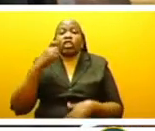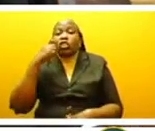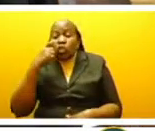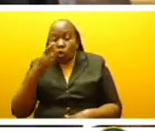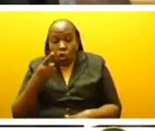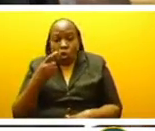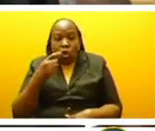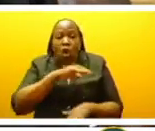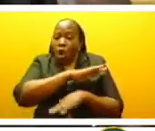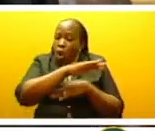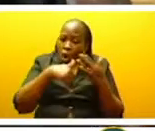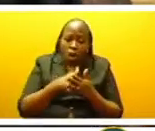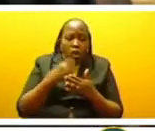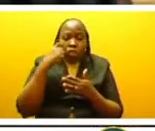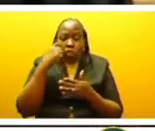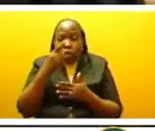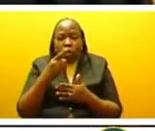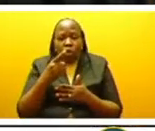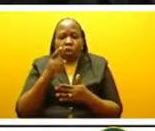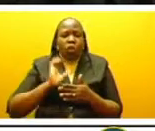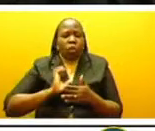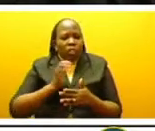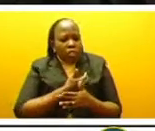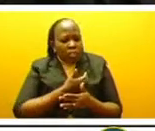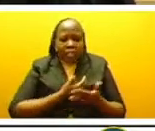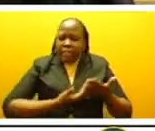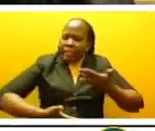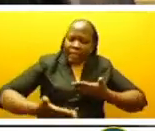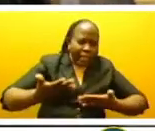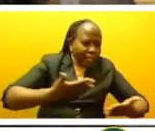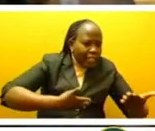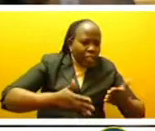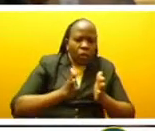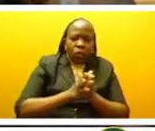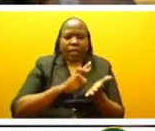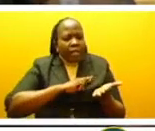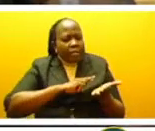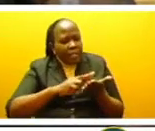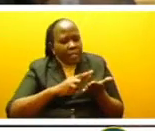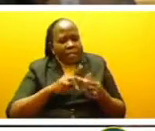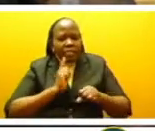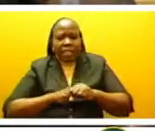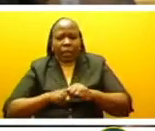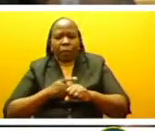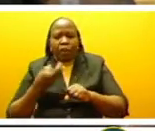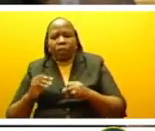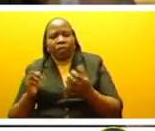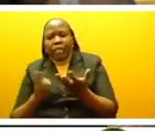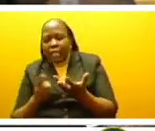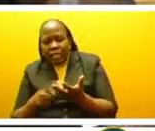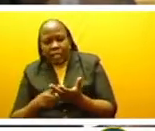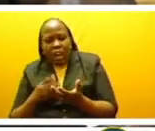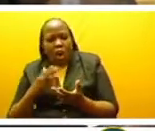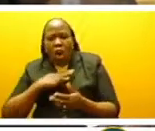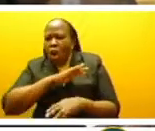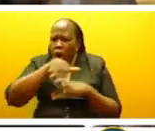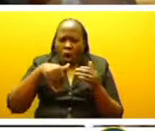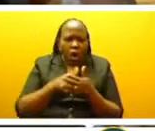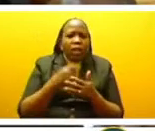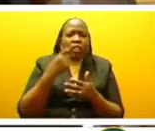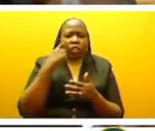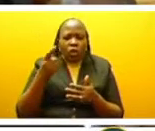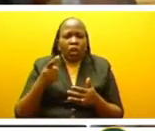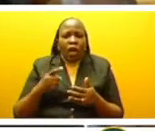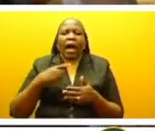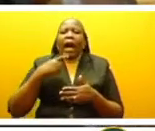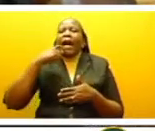commissioners interacting with the results, interacting with the verification and tallying process. We all saw them announcing